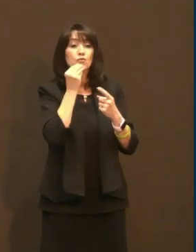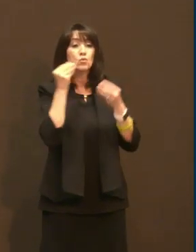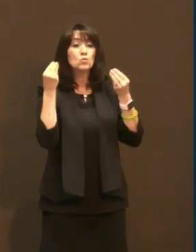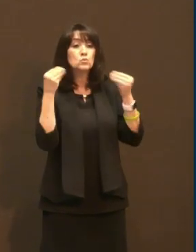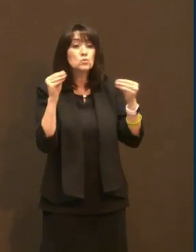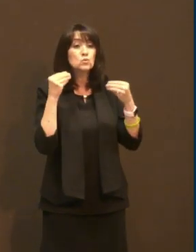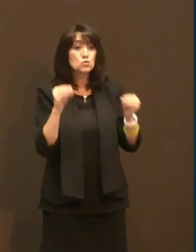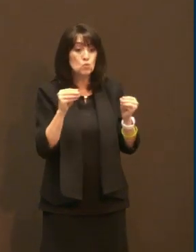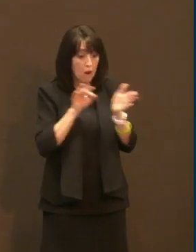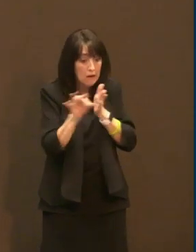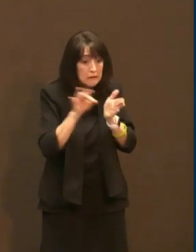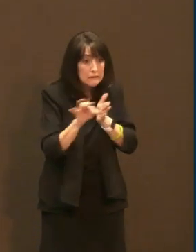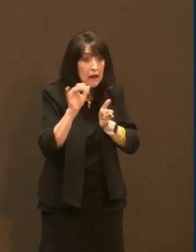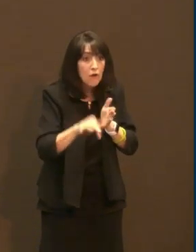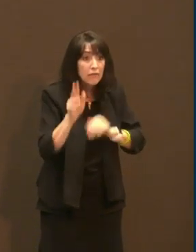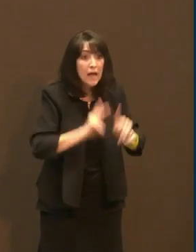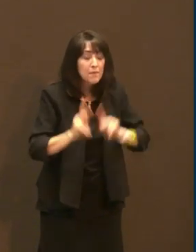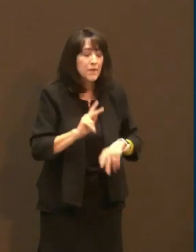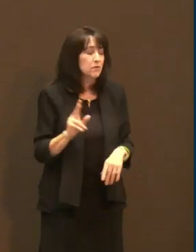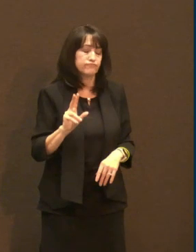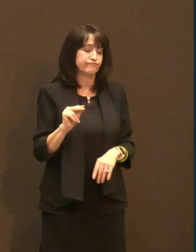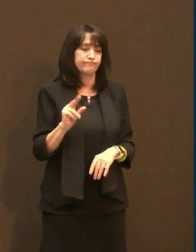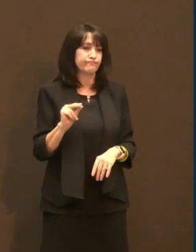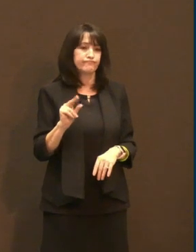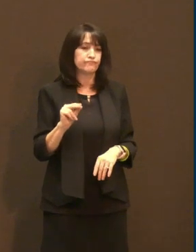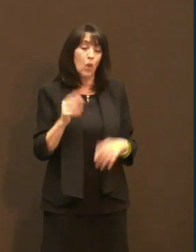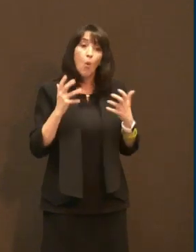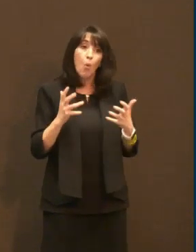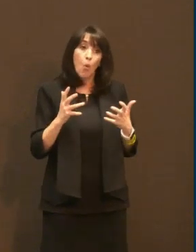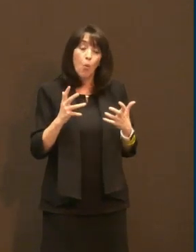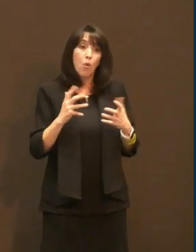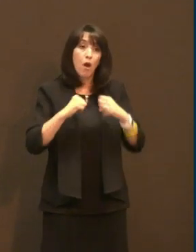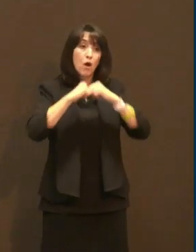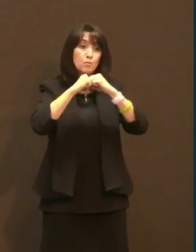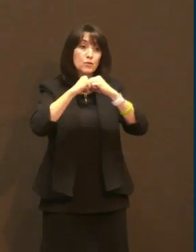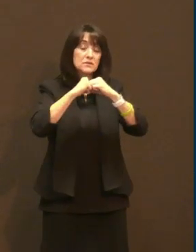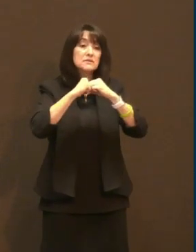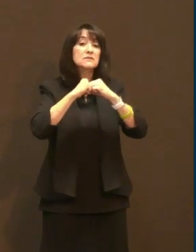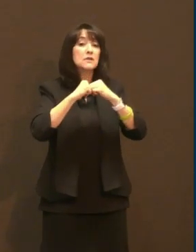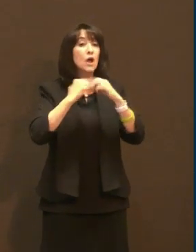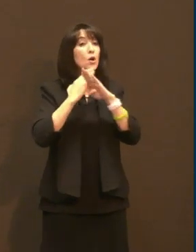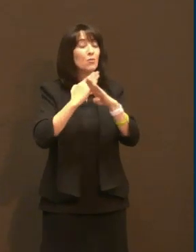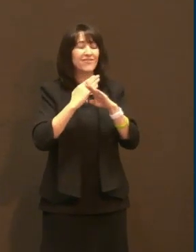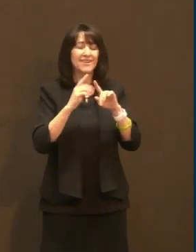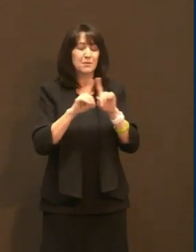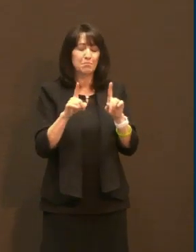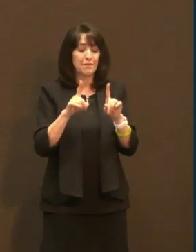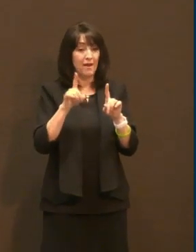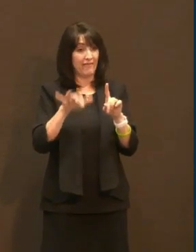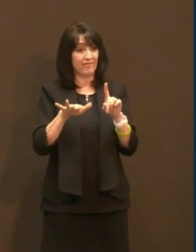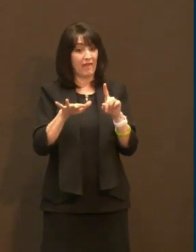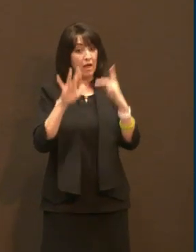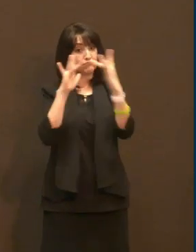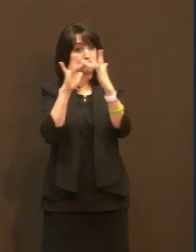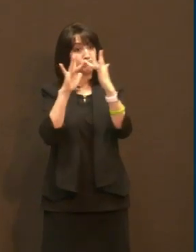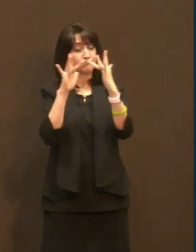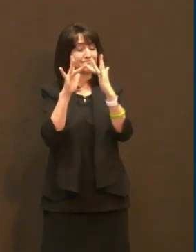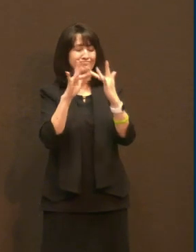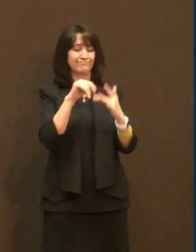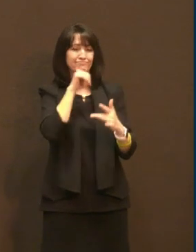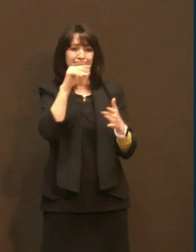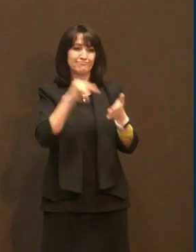we really want to prevent, any of those kinds of spread of infection, but direct contact is usually,